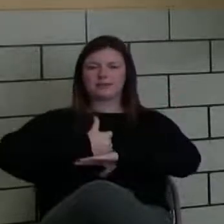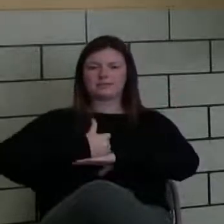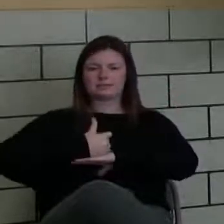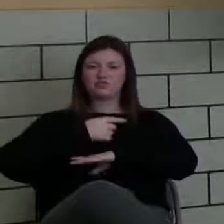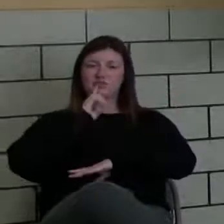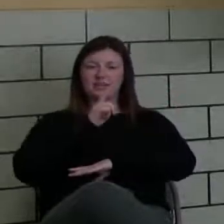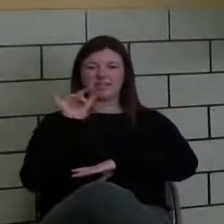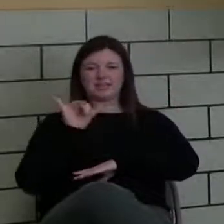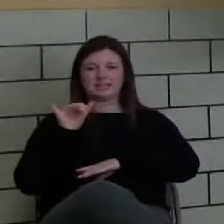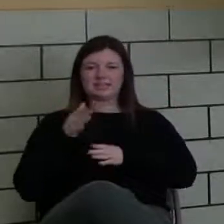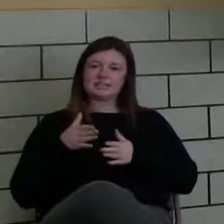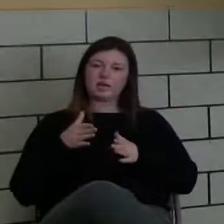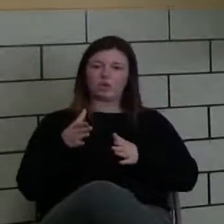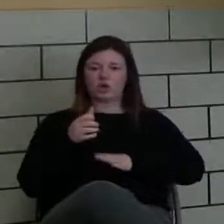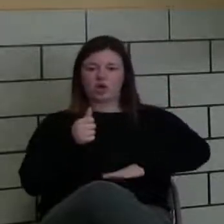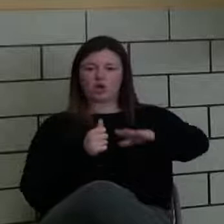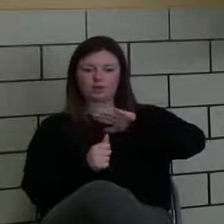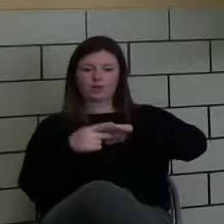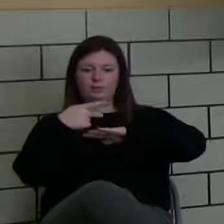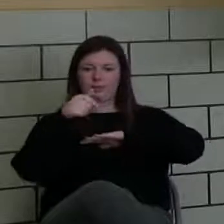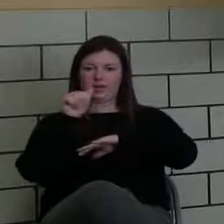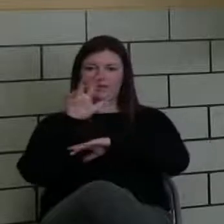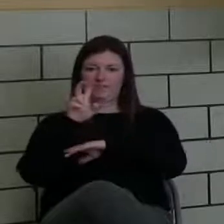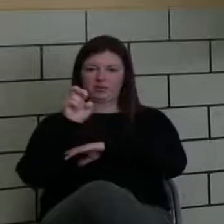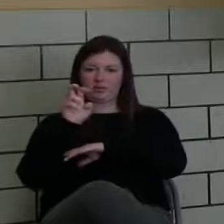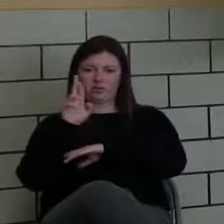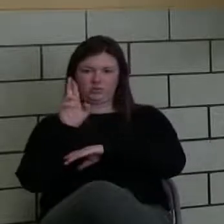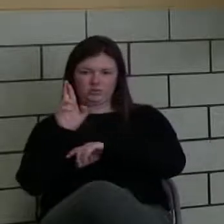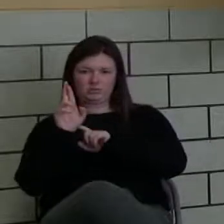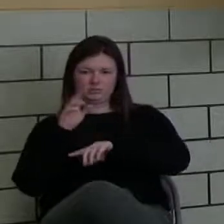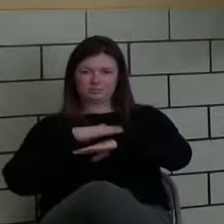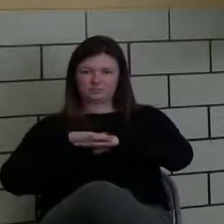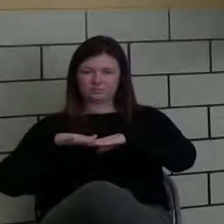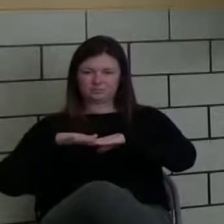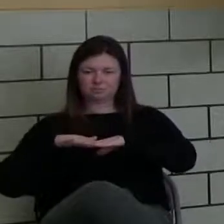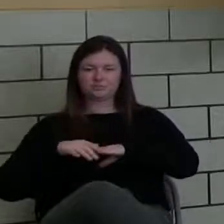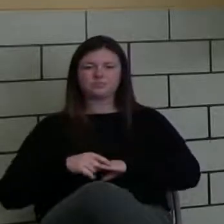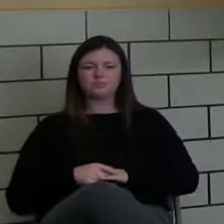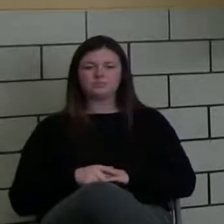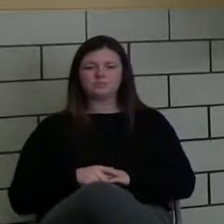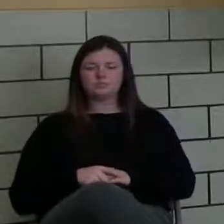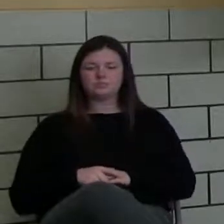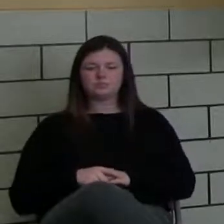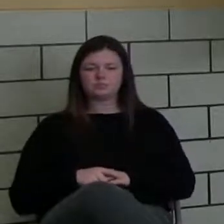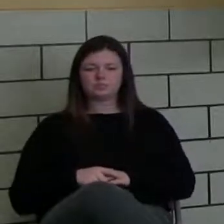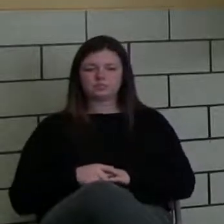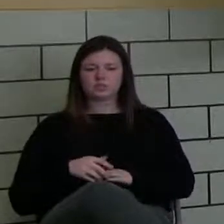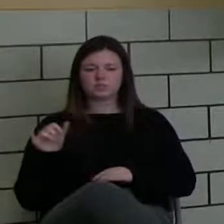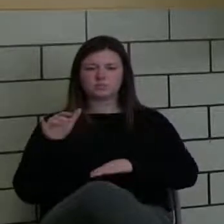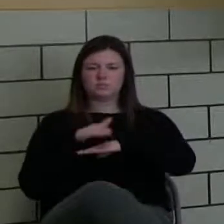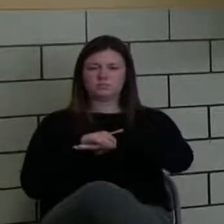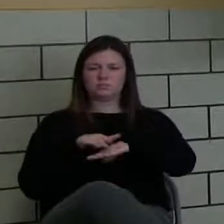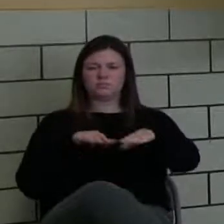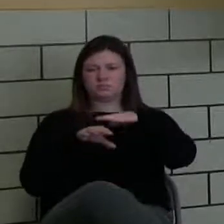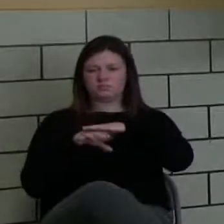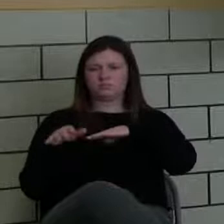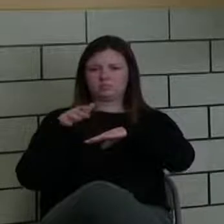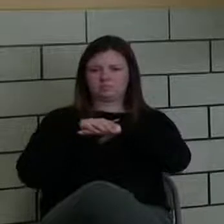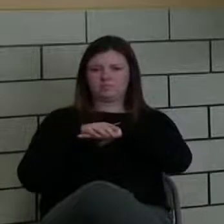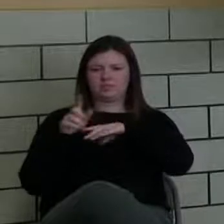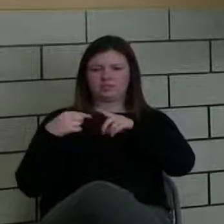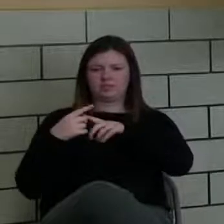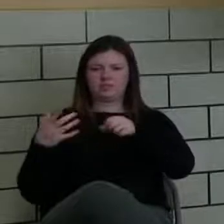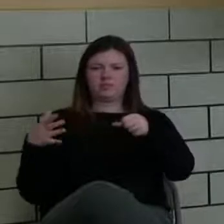underneath your pavers, right? So those pavers are set on top of an asphalt setting bed, then the pavers go on, and then they're backfilled with polymeric